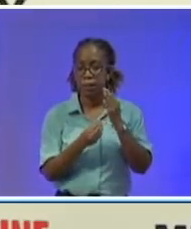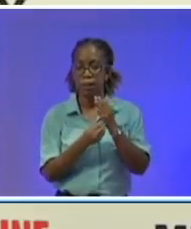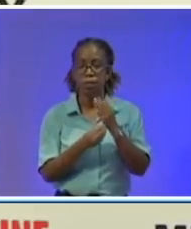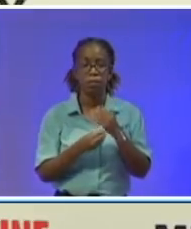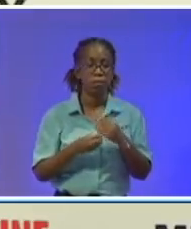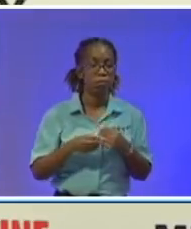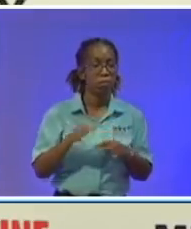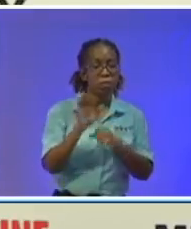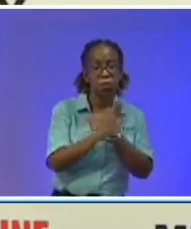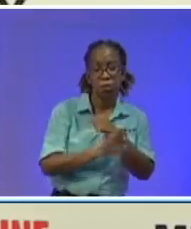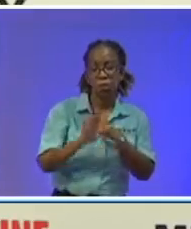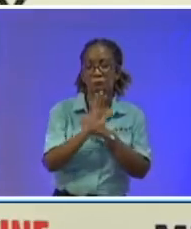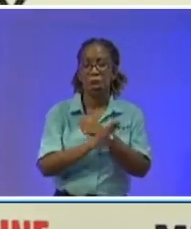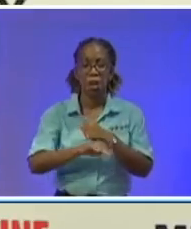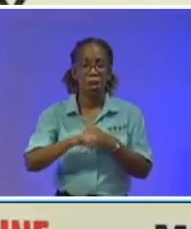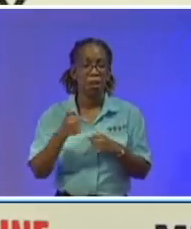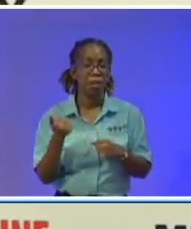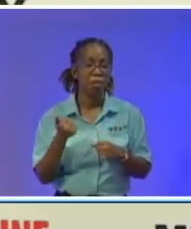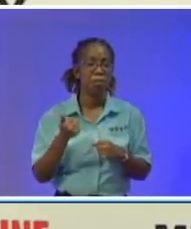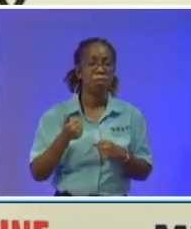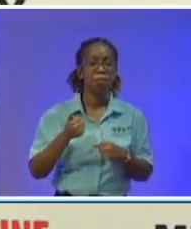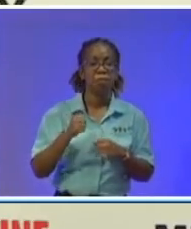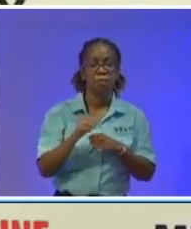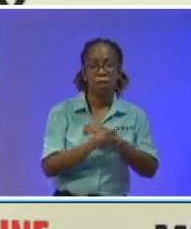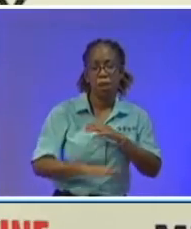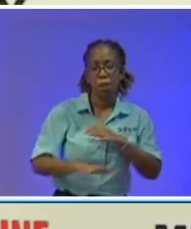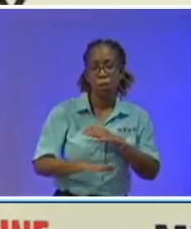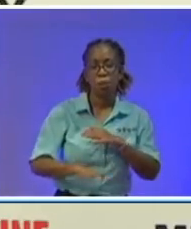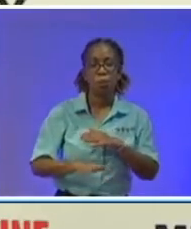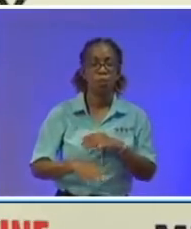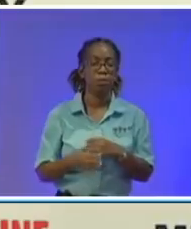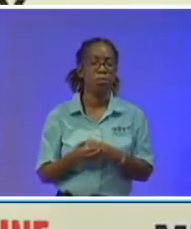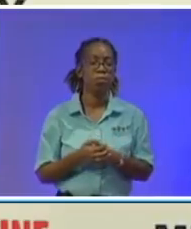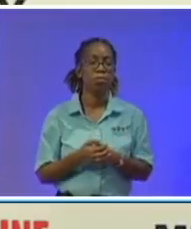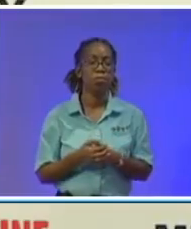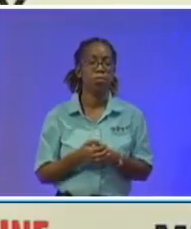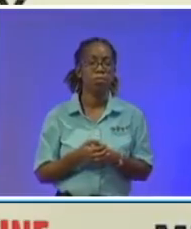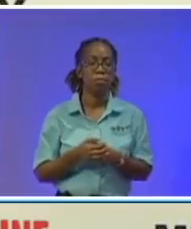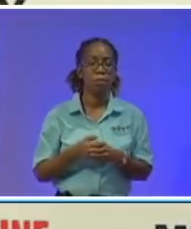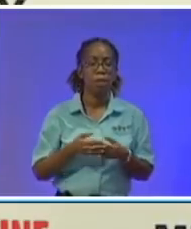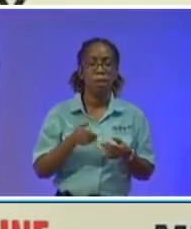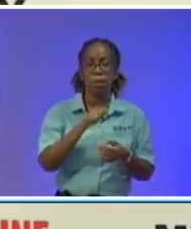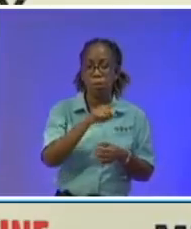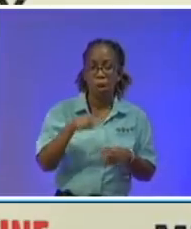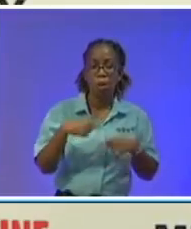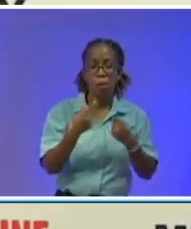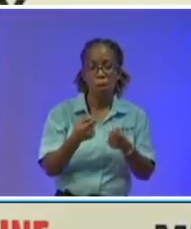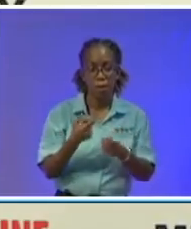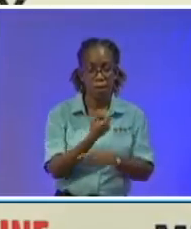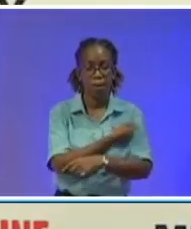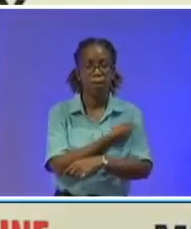that we have in the population. Your second question, if you could just repeat the last part of your second question, please.